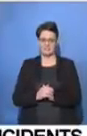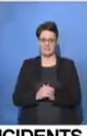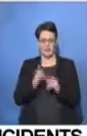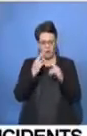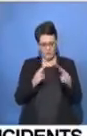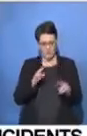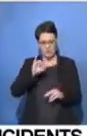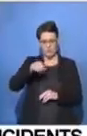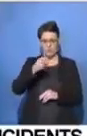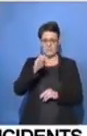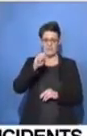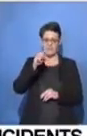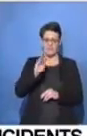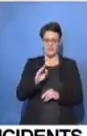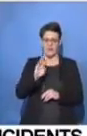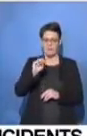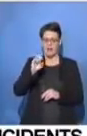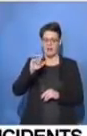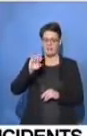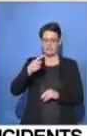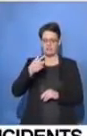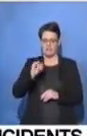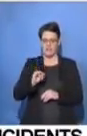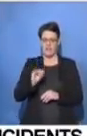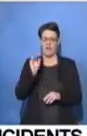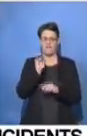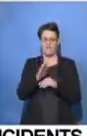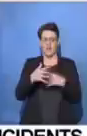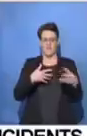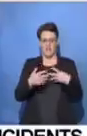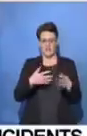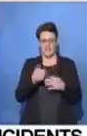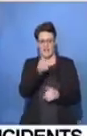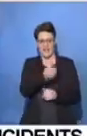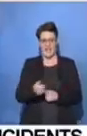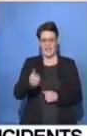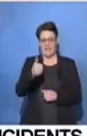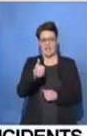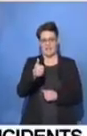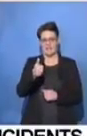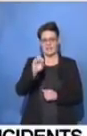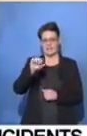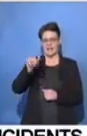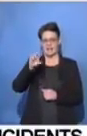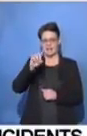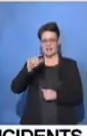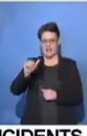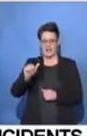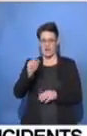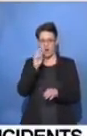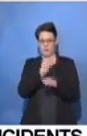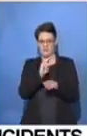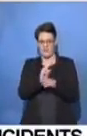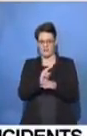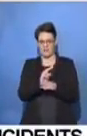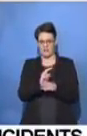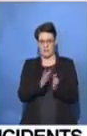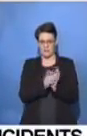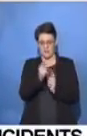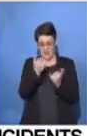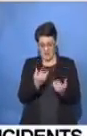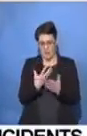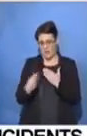Honorable Joseph Milanji, Minister of Foreign Affairs and head of SADC Observation Mission, who has just